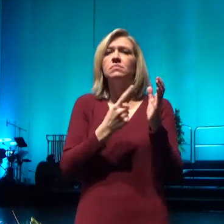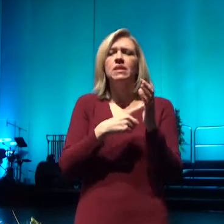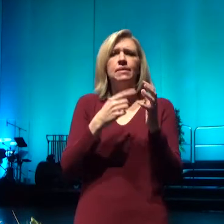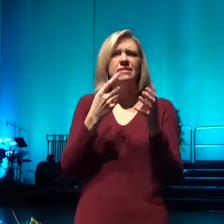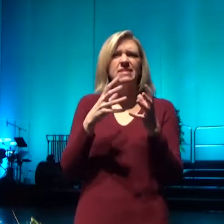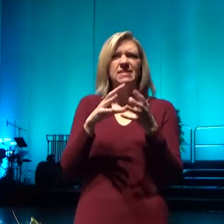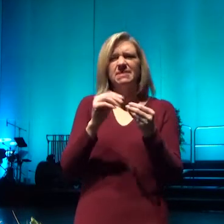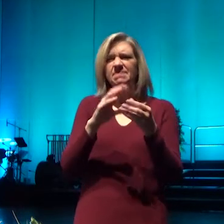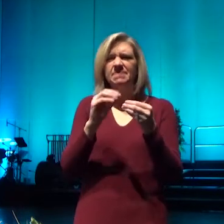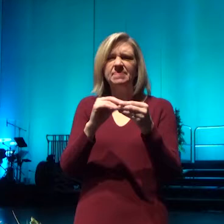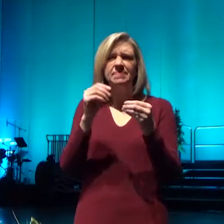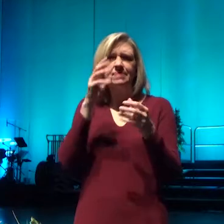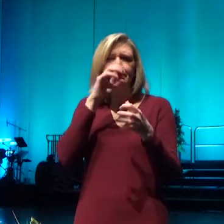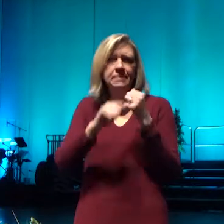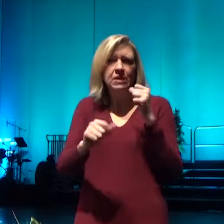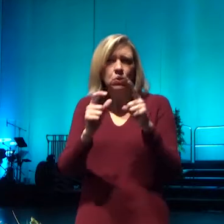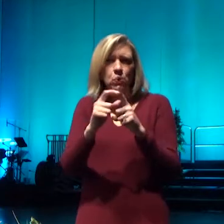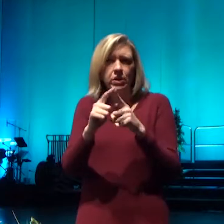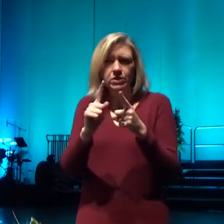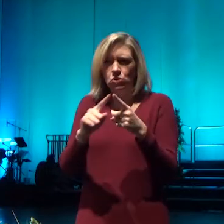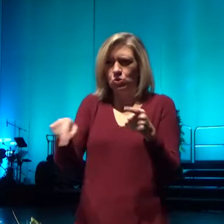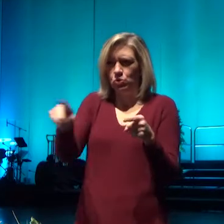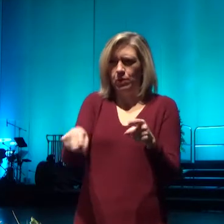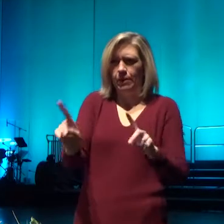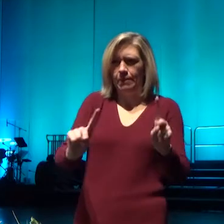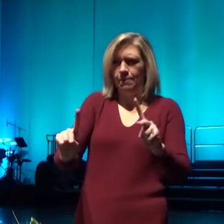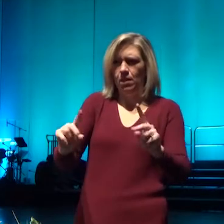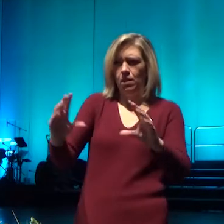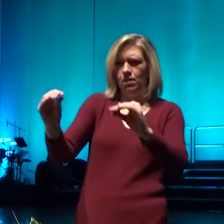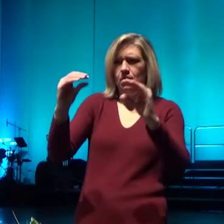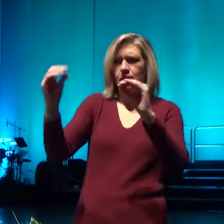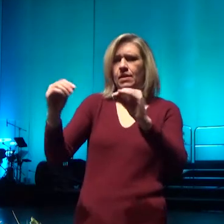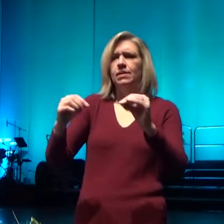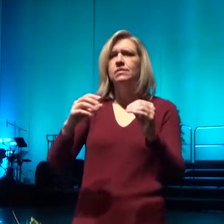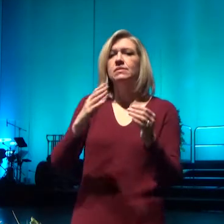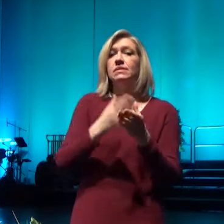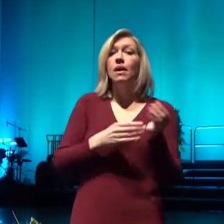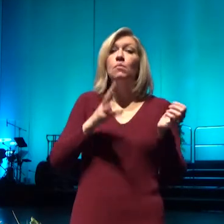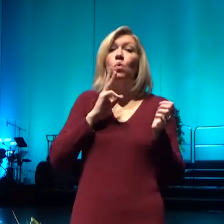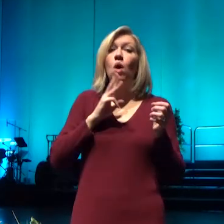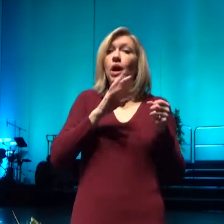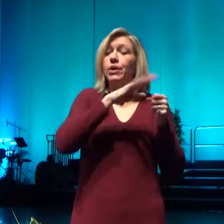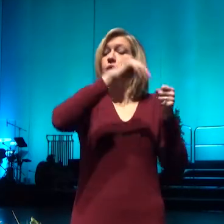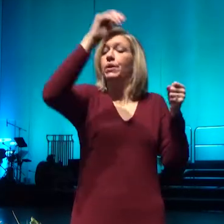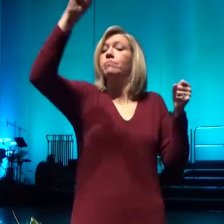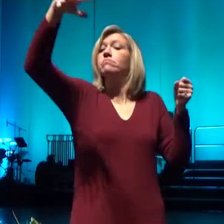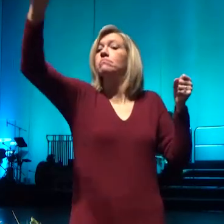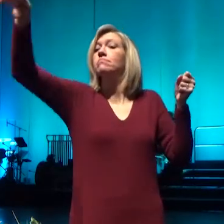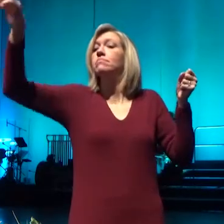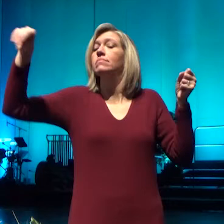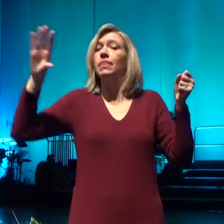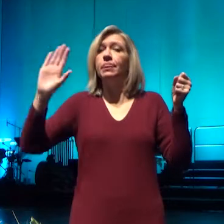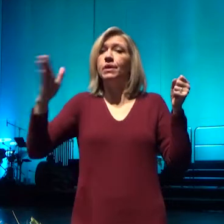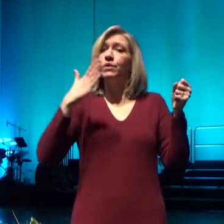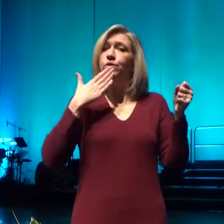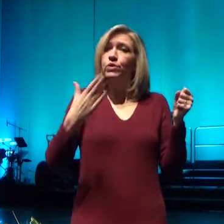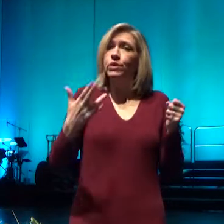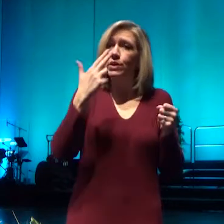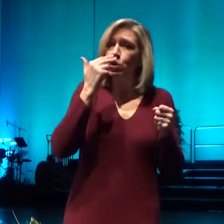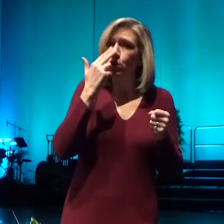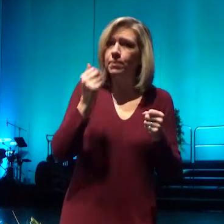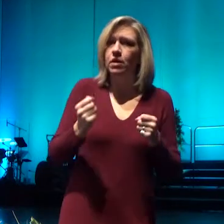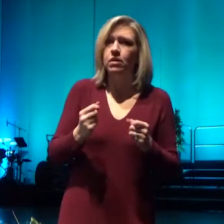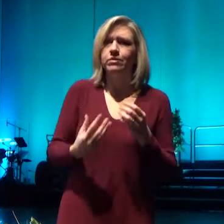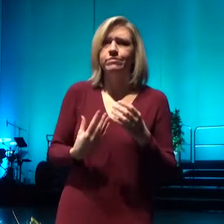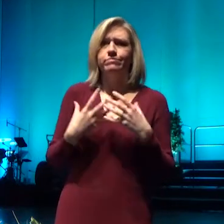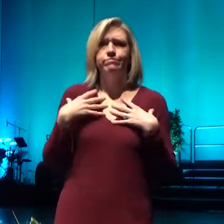dinner carriers who had jostled each other, he shed a few drops of water on them from it, and their good humor was restored directly. For